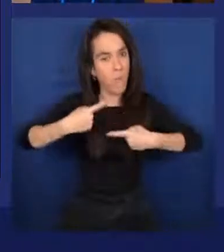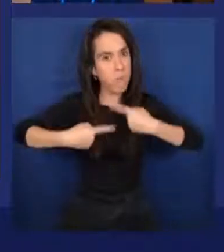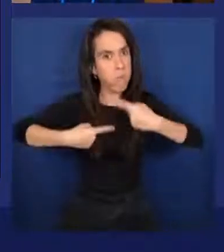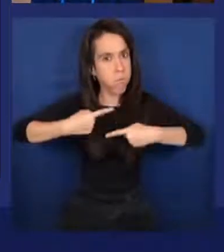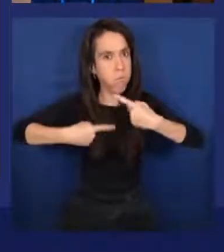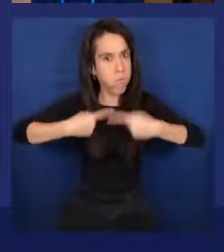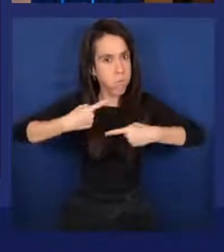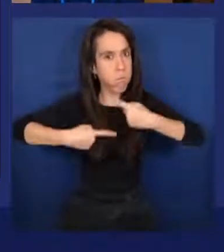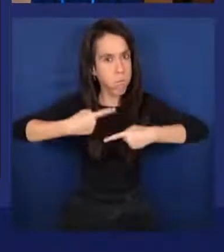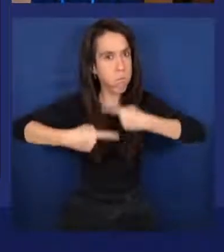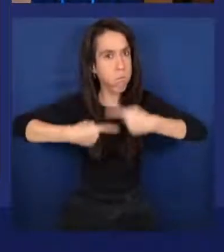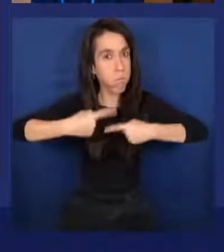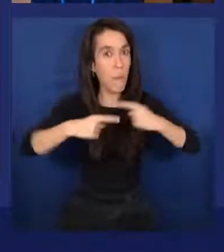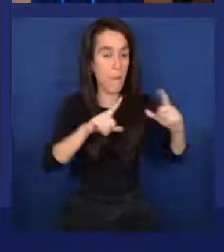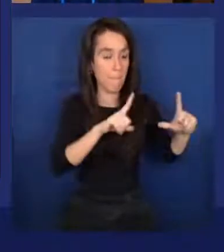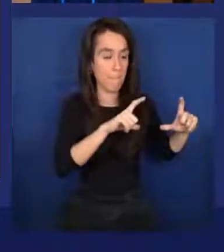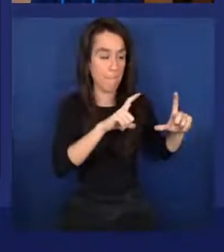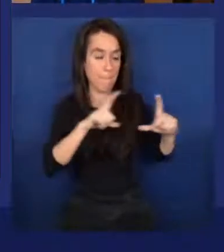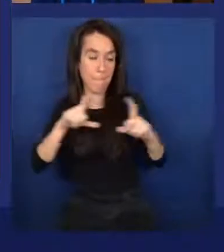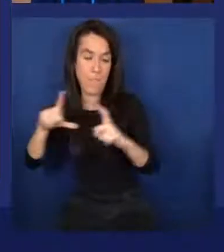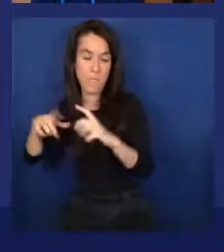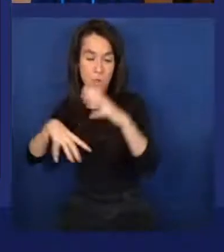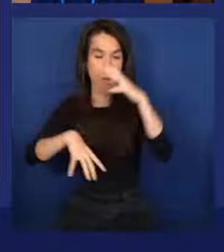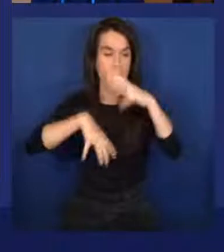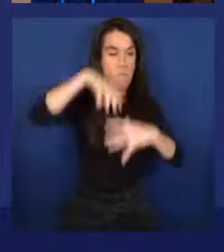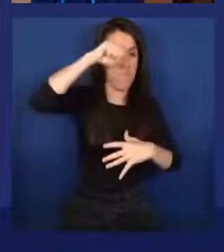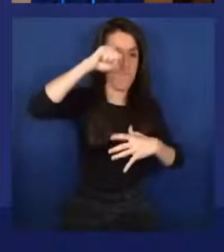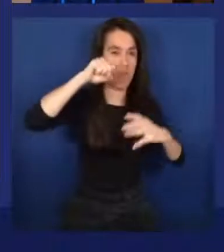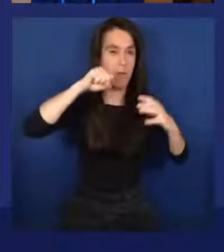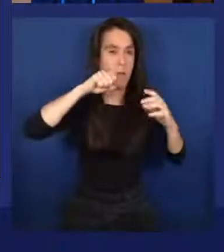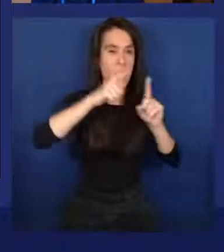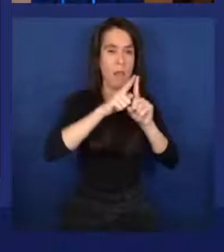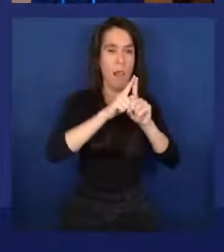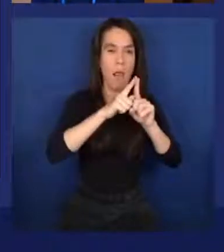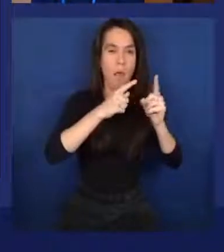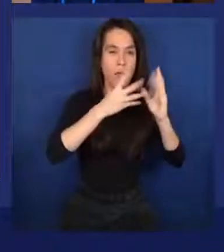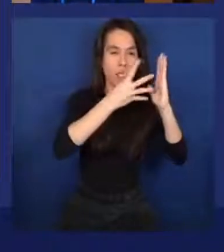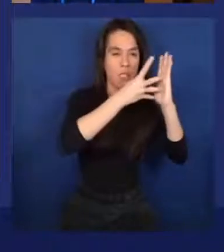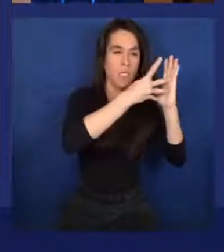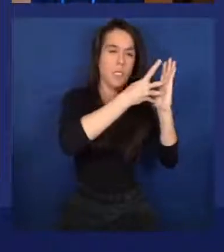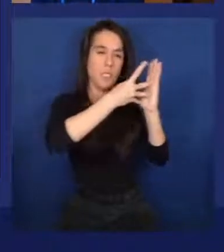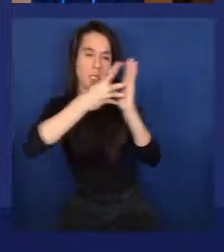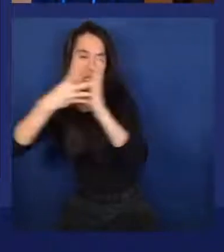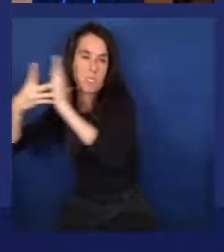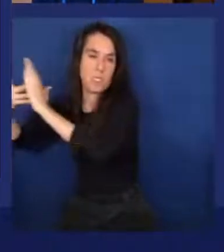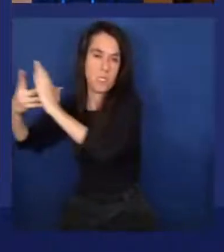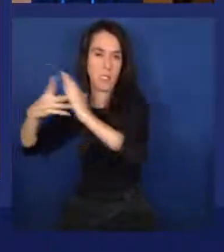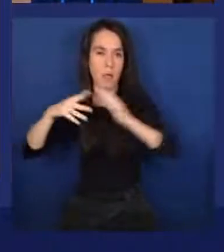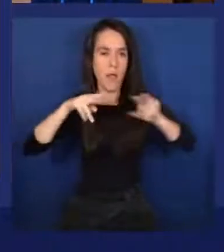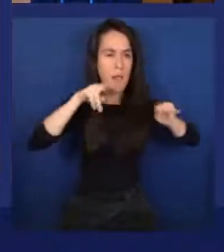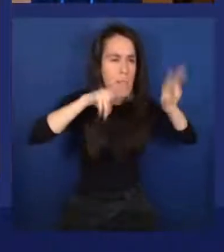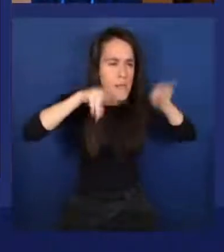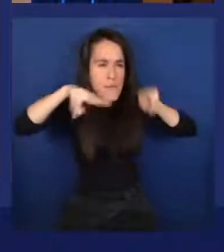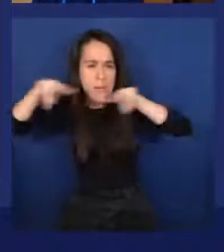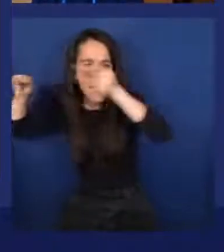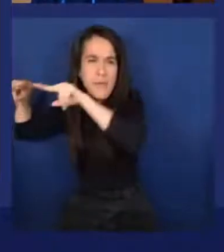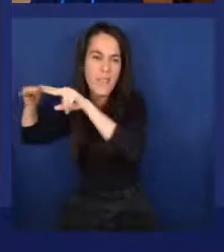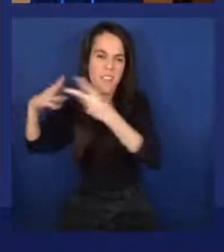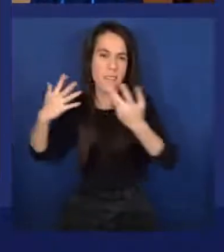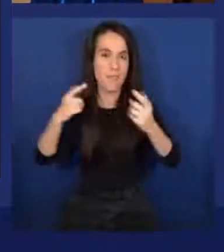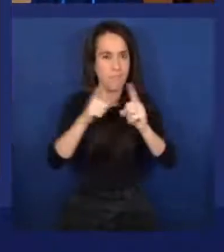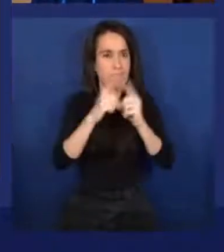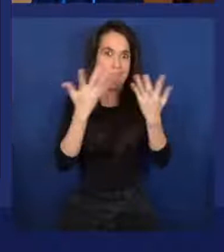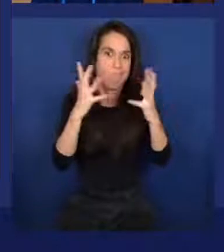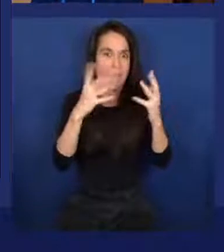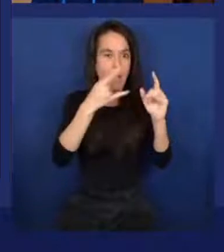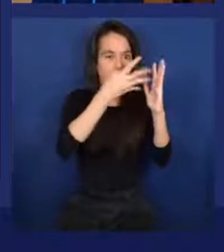at these pictures, I'm putting in air quote, obviously computers don't have eyes. It's looking at the picture and store